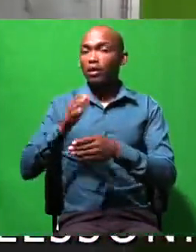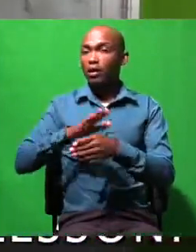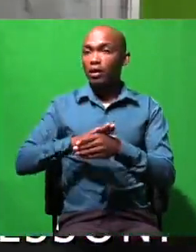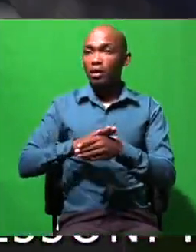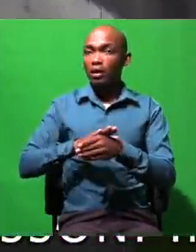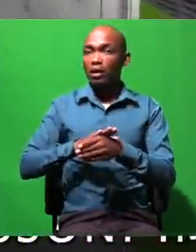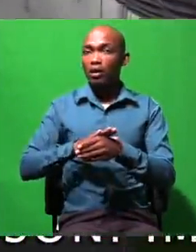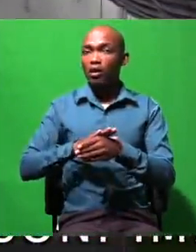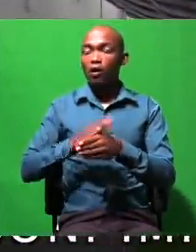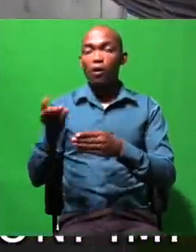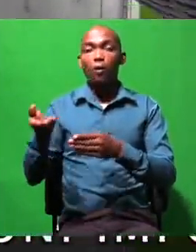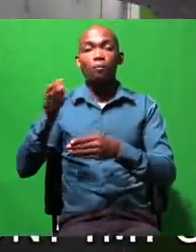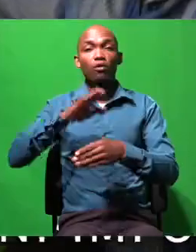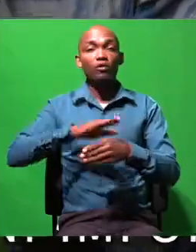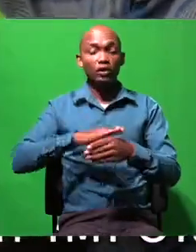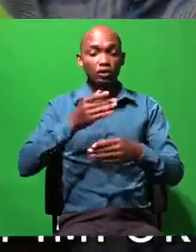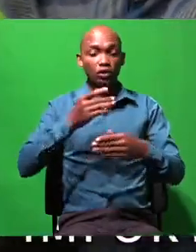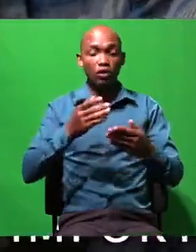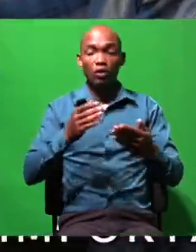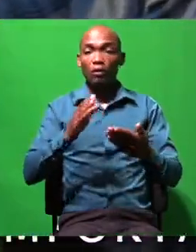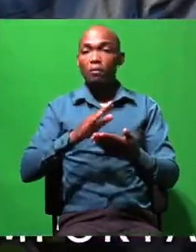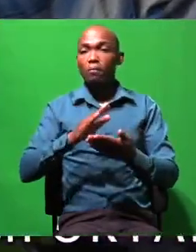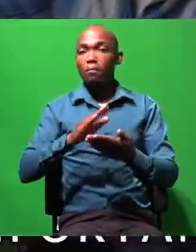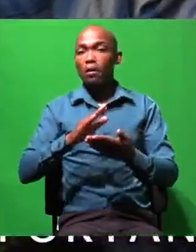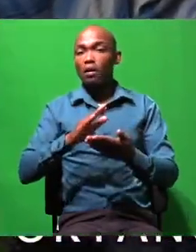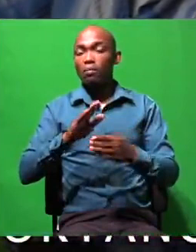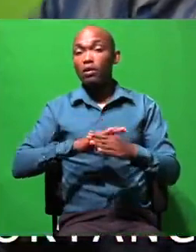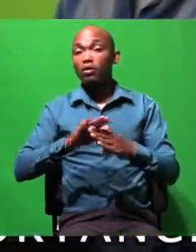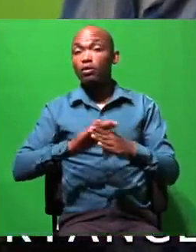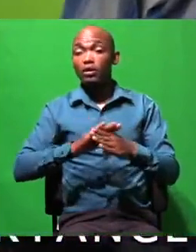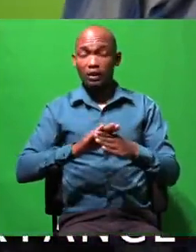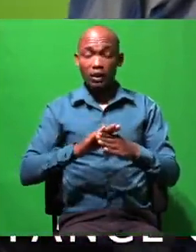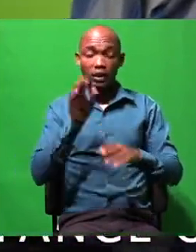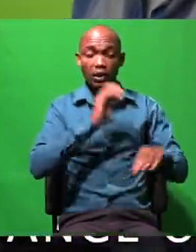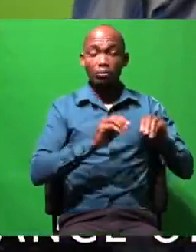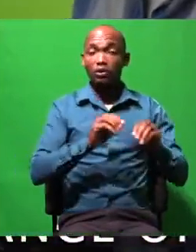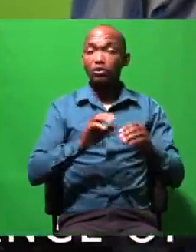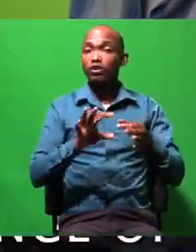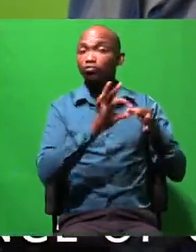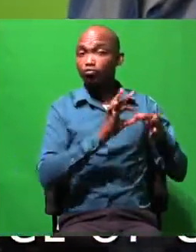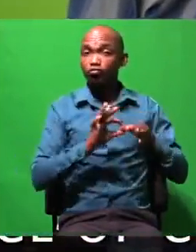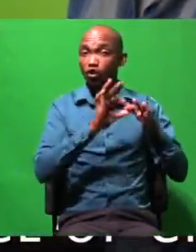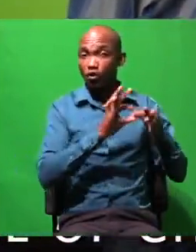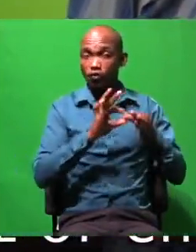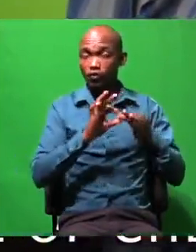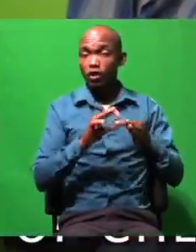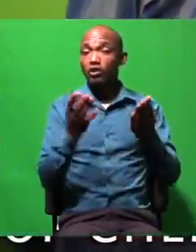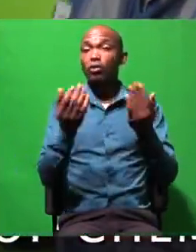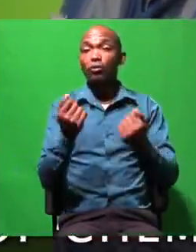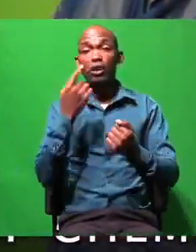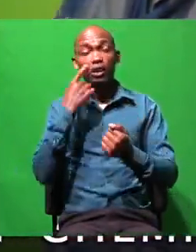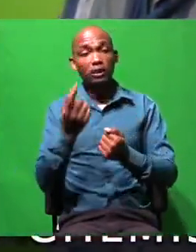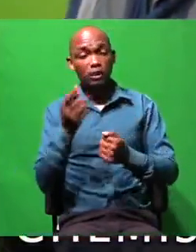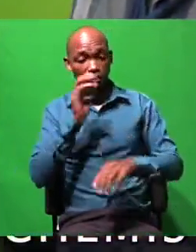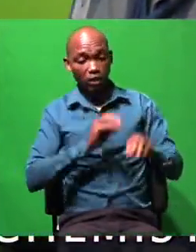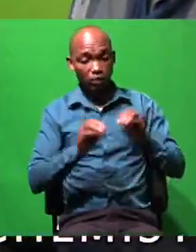career, field, or professional whereby chemistry is involved. So we can